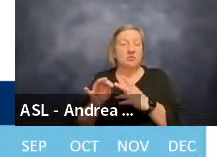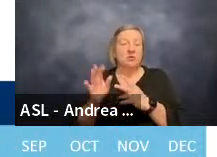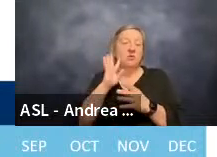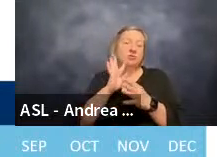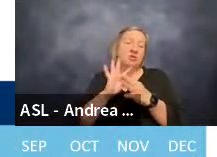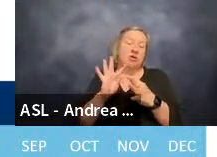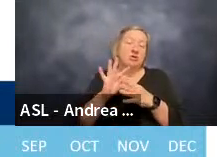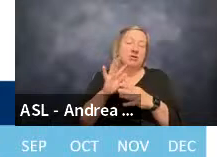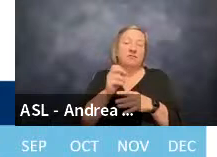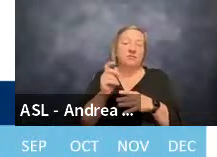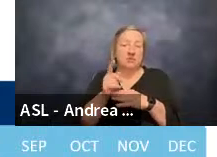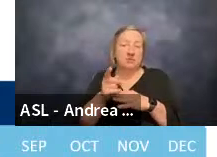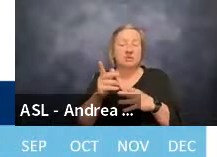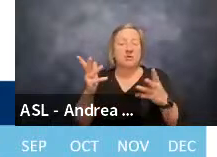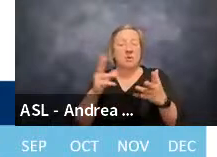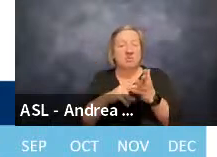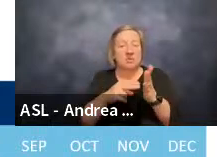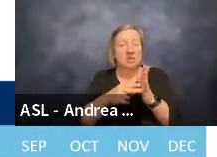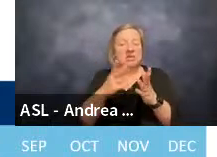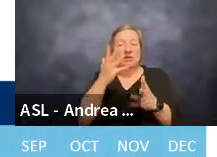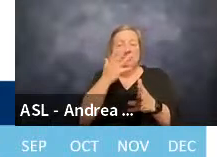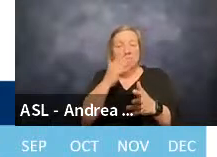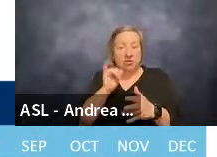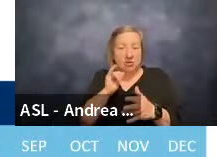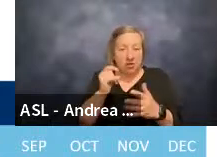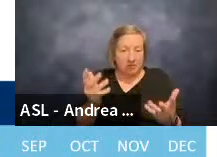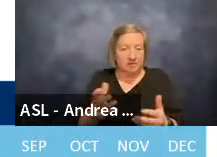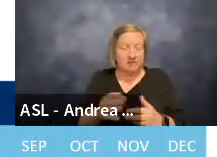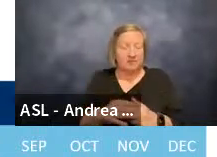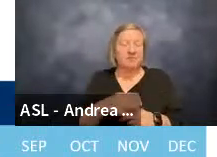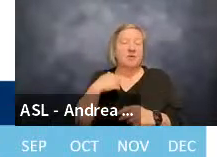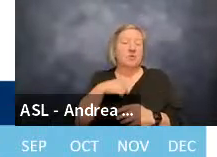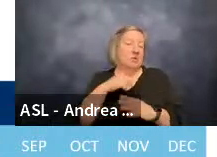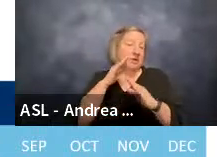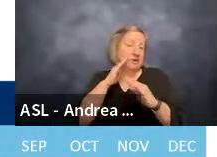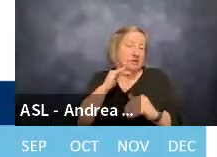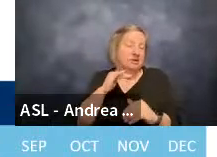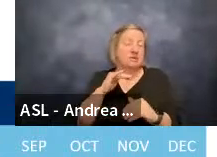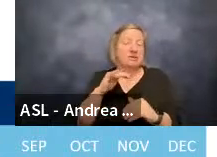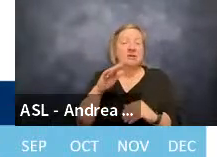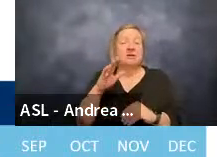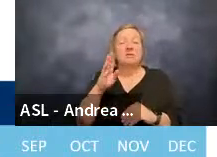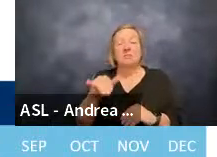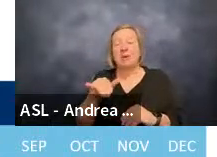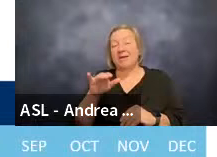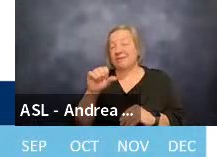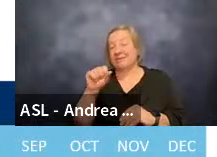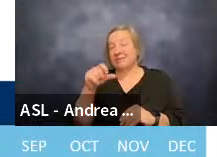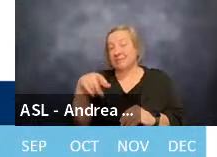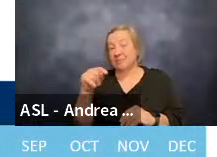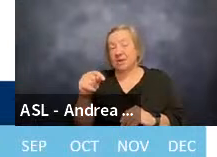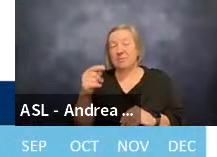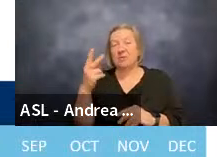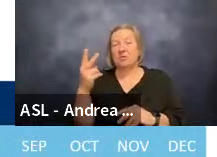get into what that means, what that looks like. We anticipate that by September, the 2